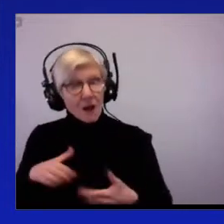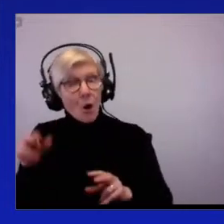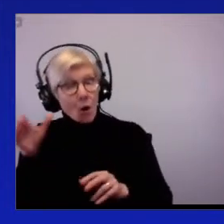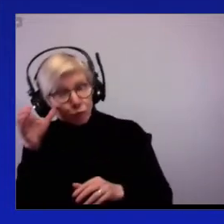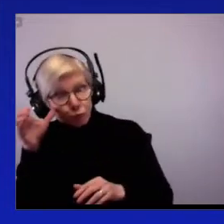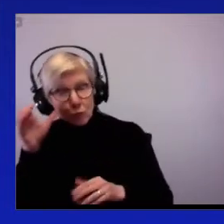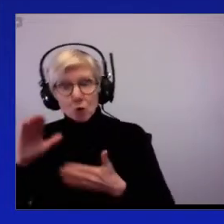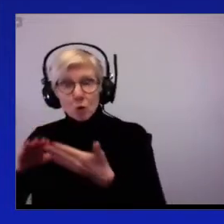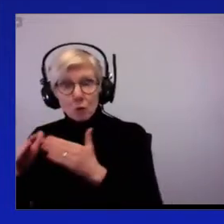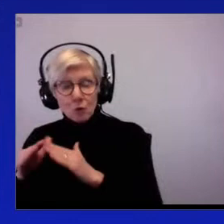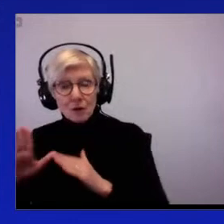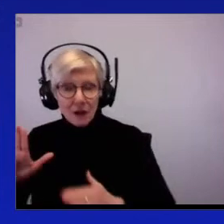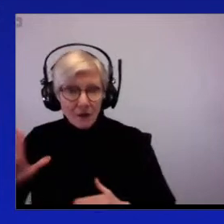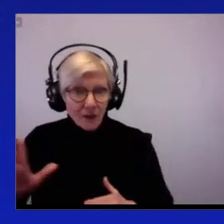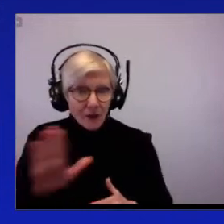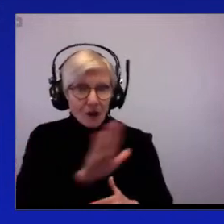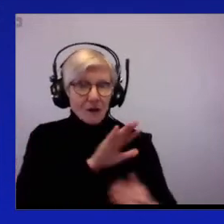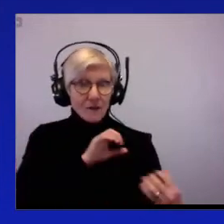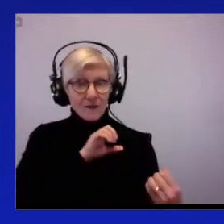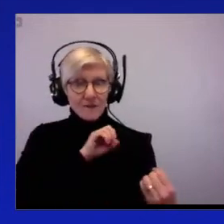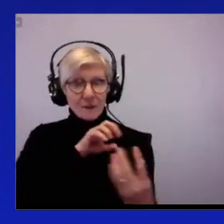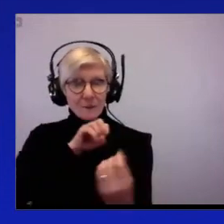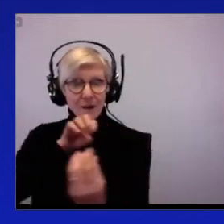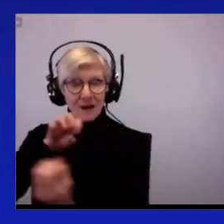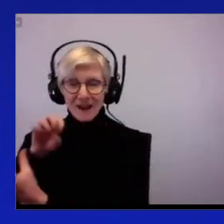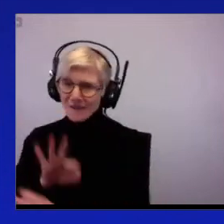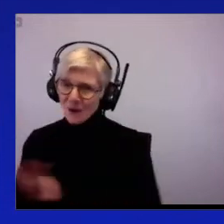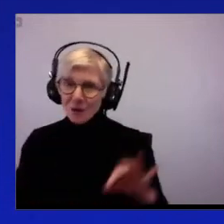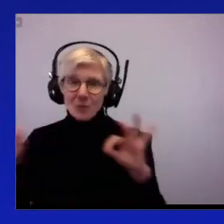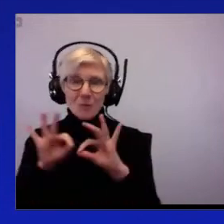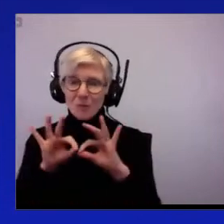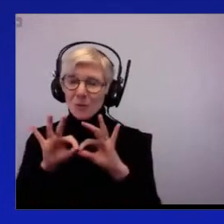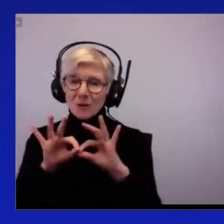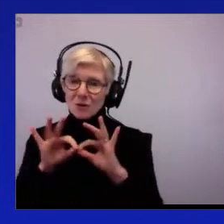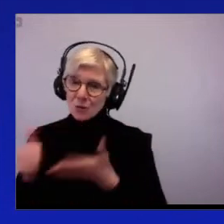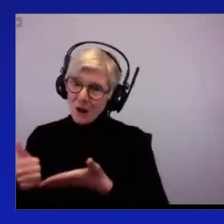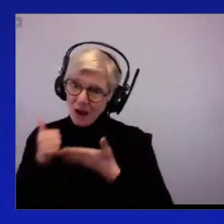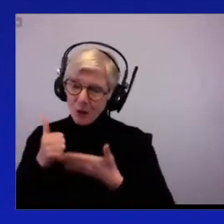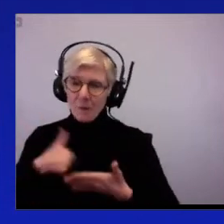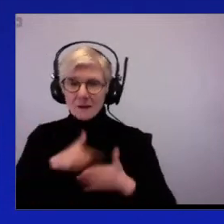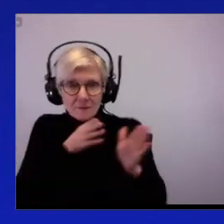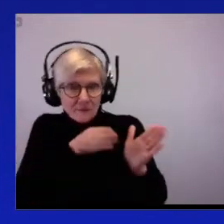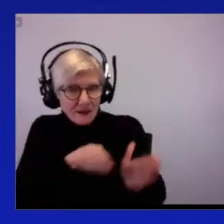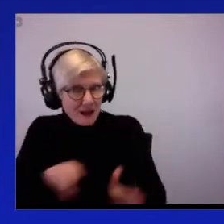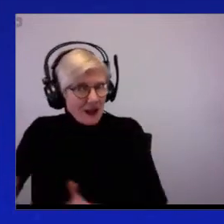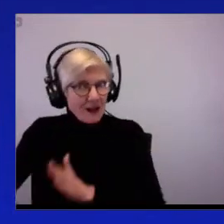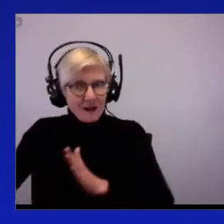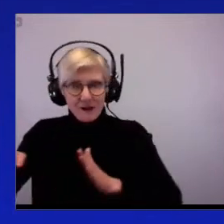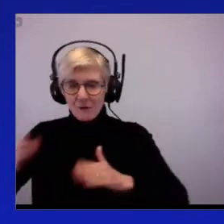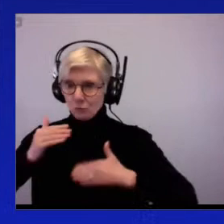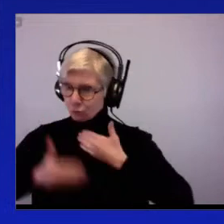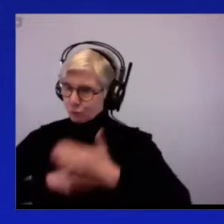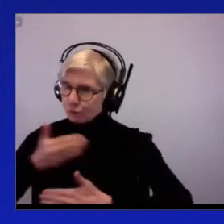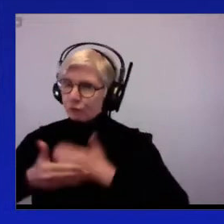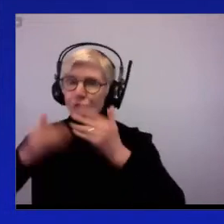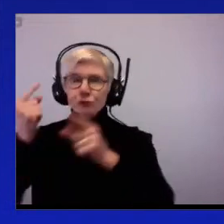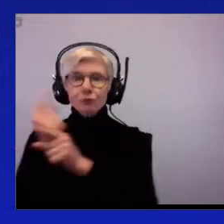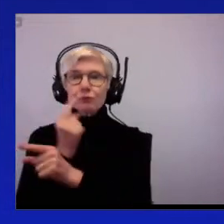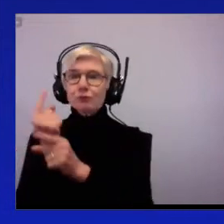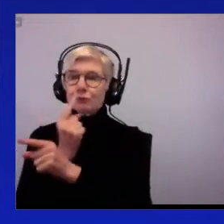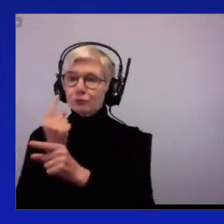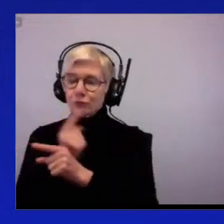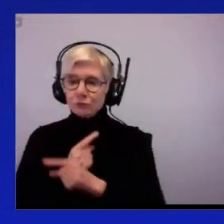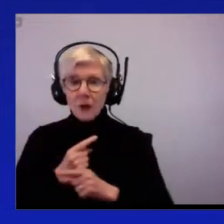and to be guided by communities, to inform the overall process in terms of